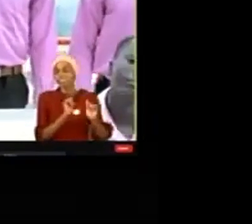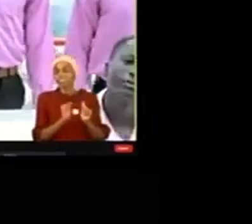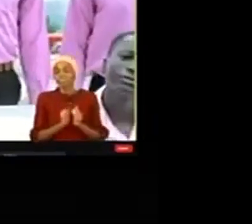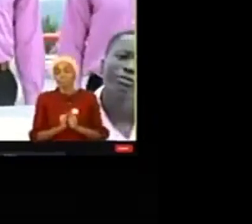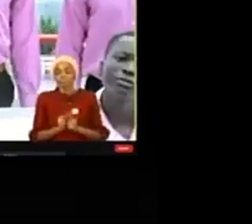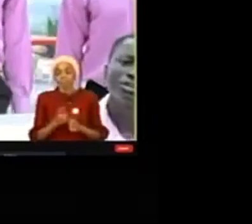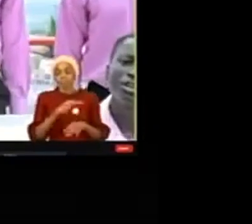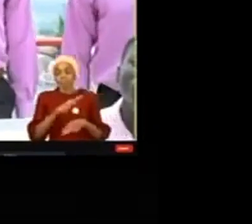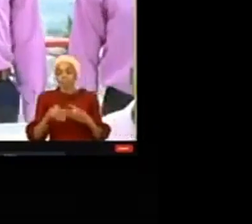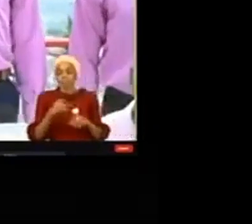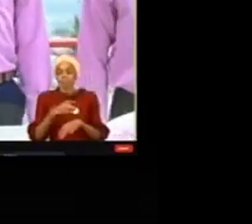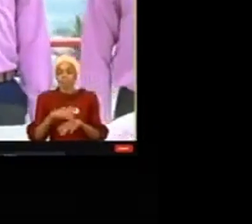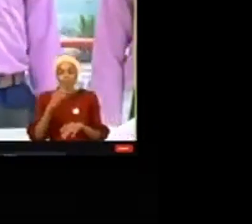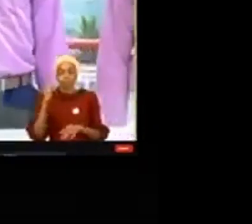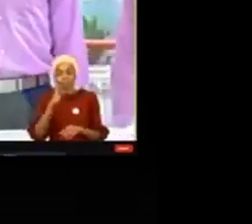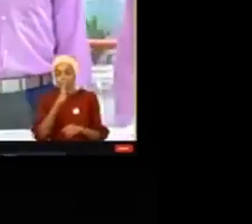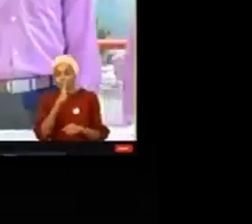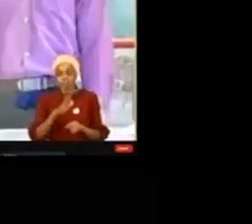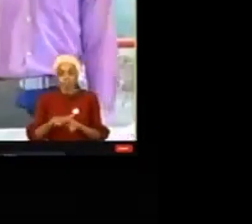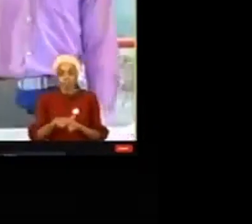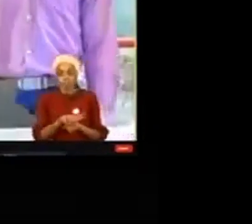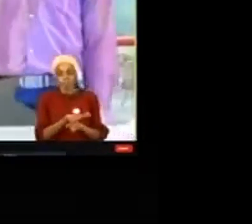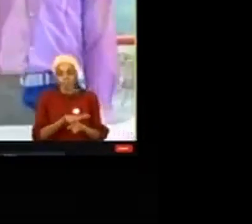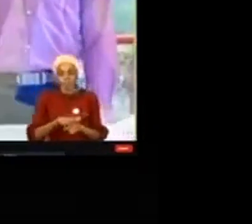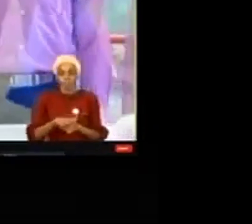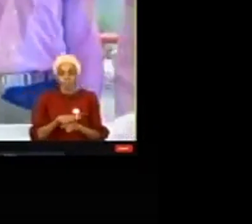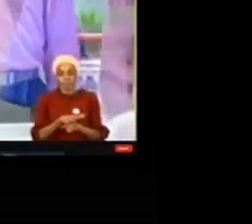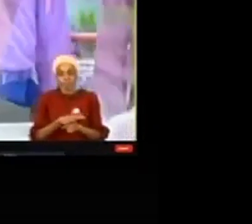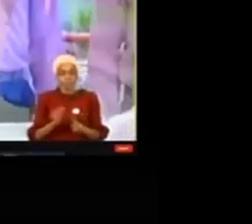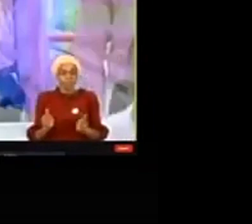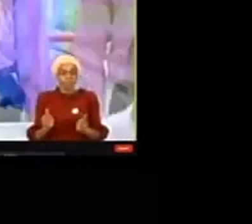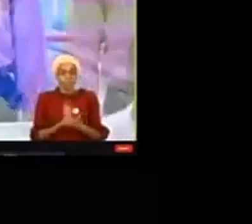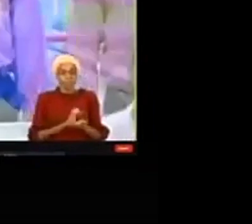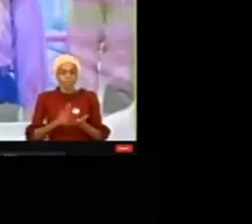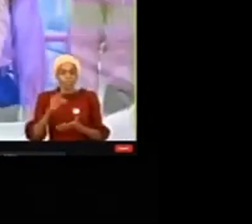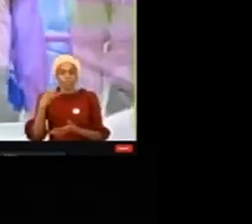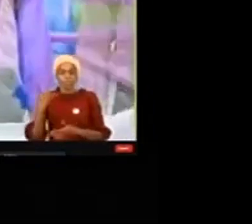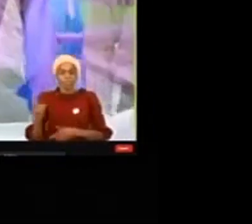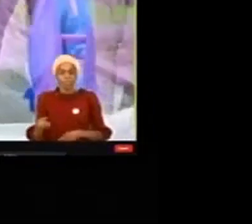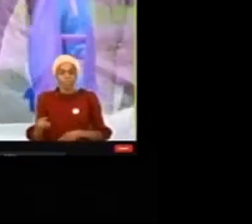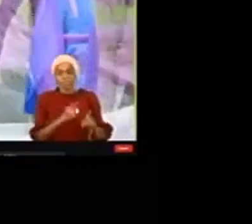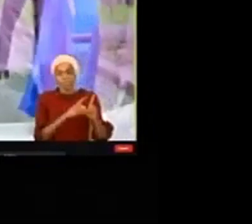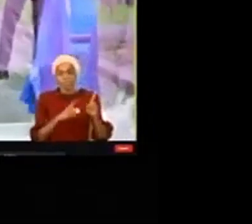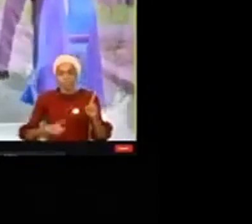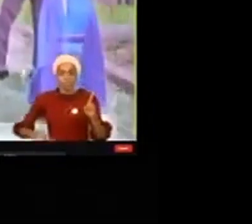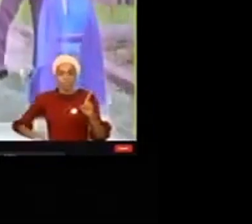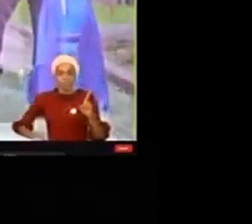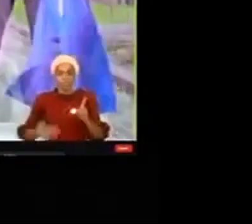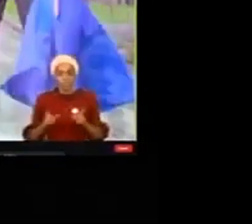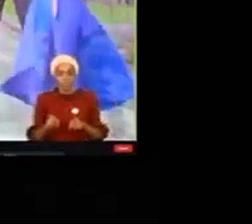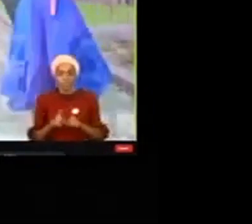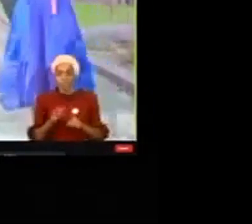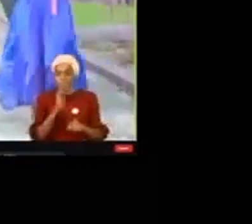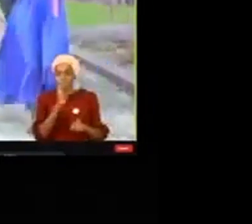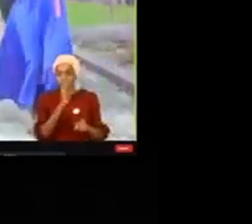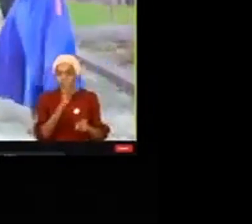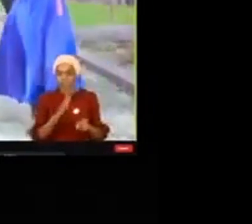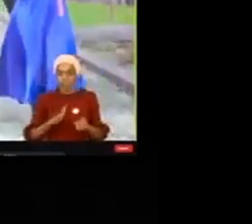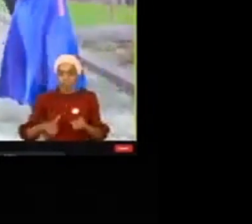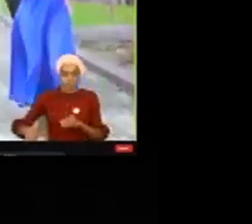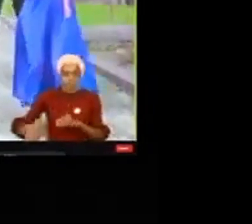La terre sera remplie avec la gloire de Dieu, comme de l'eau